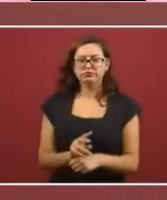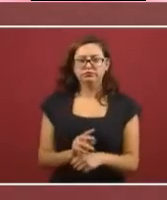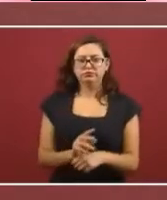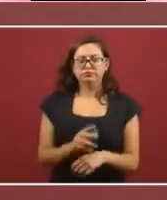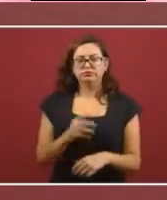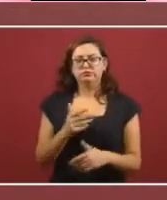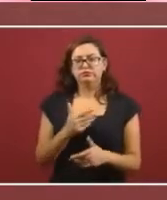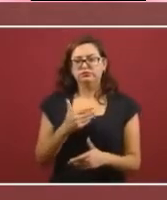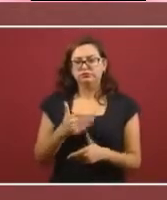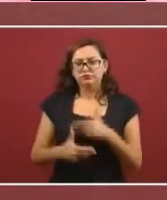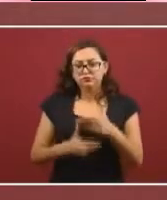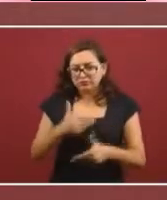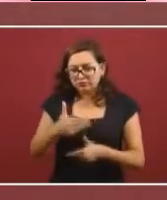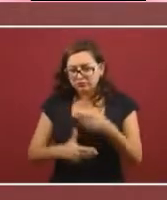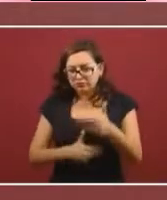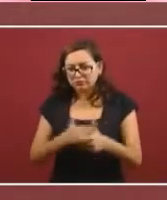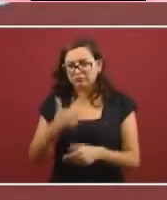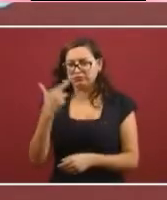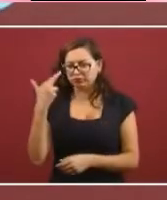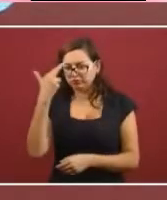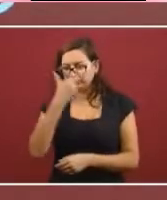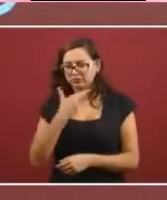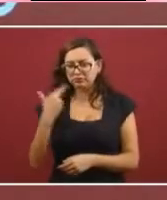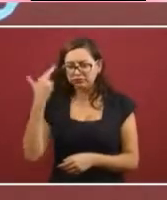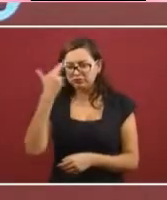do an inspection.